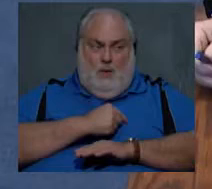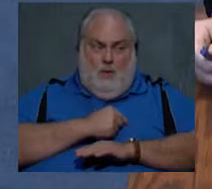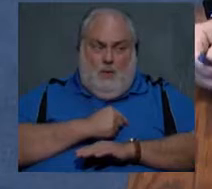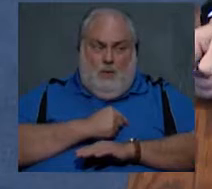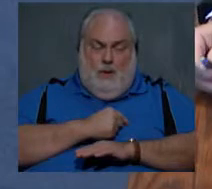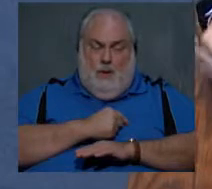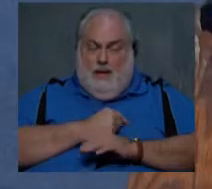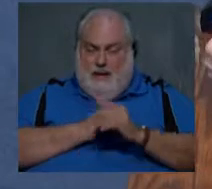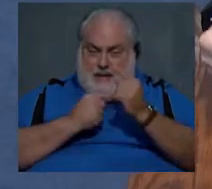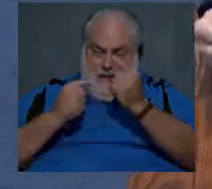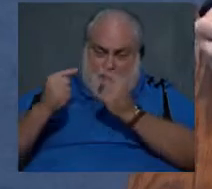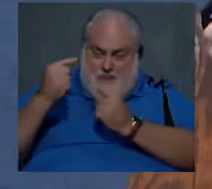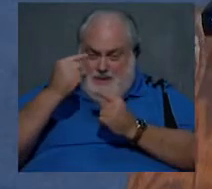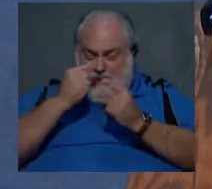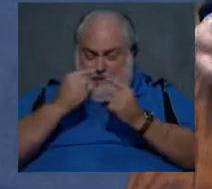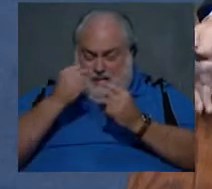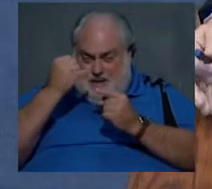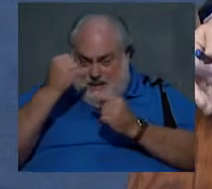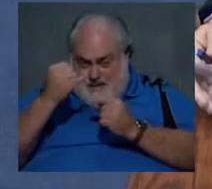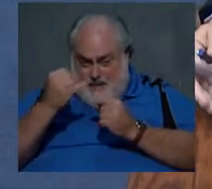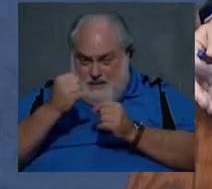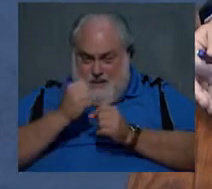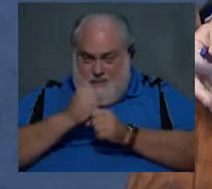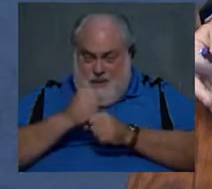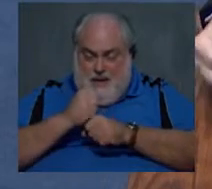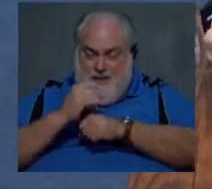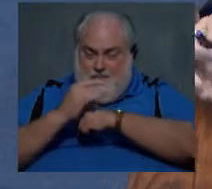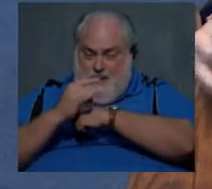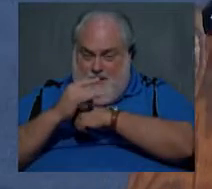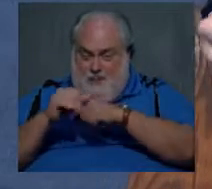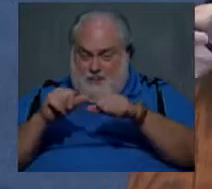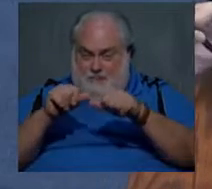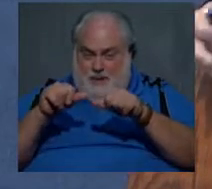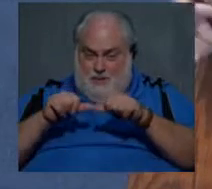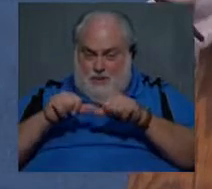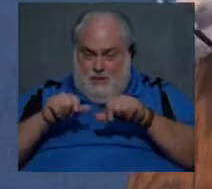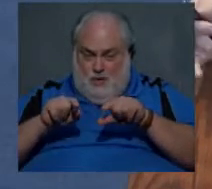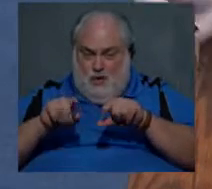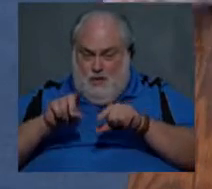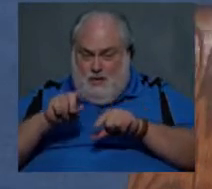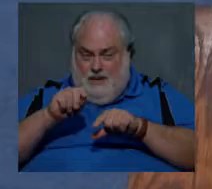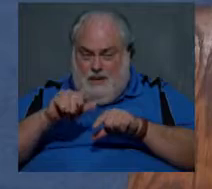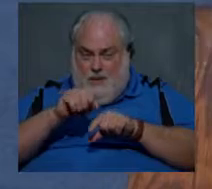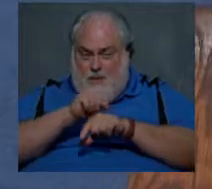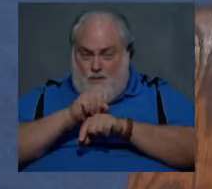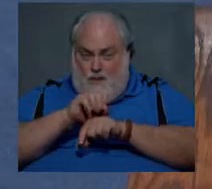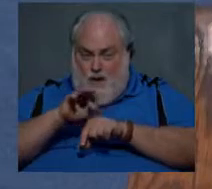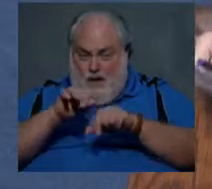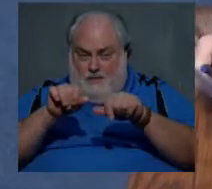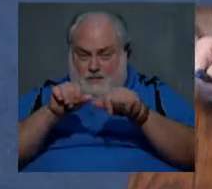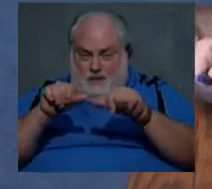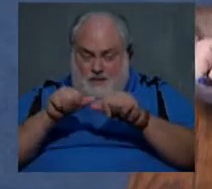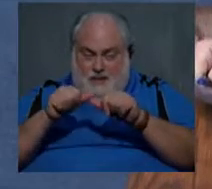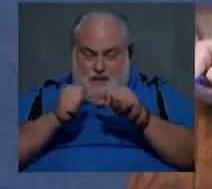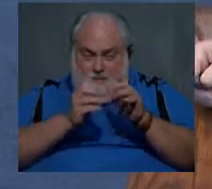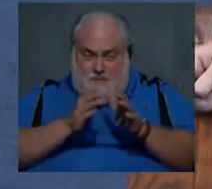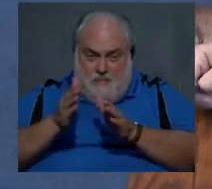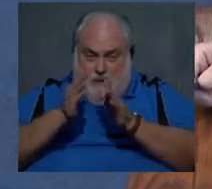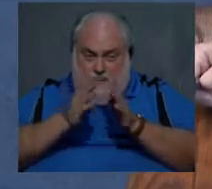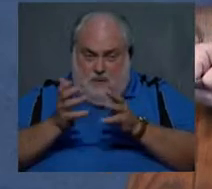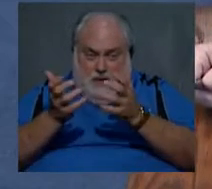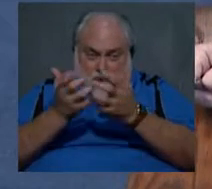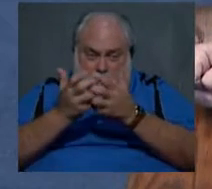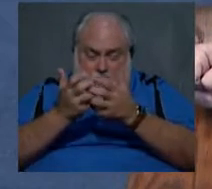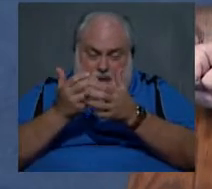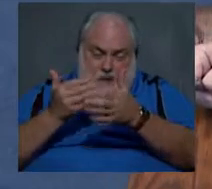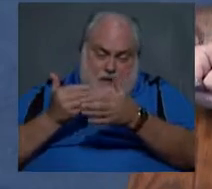we contemplated the idea of making available spaces in the day. You know, we have off-site, lots of facilities make arrangements for